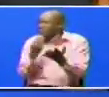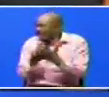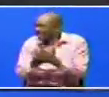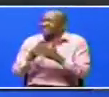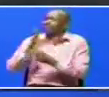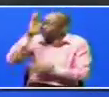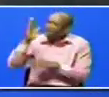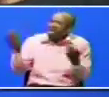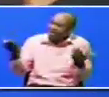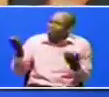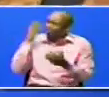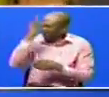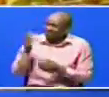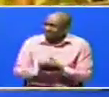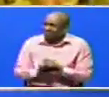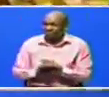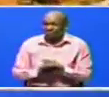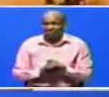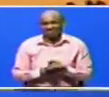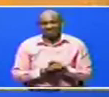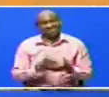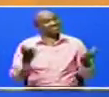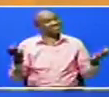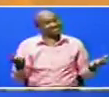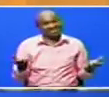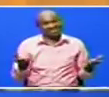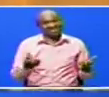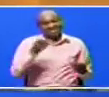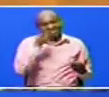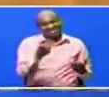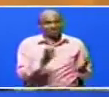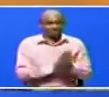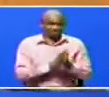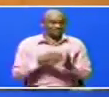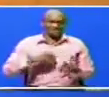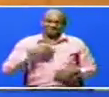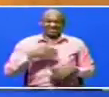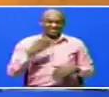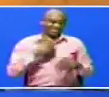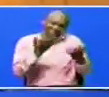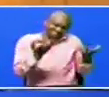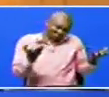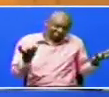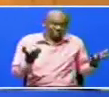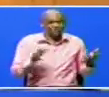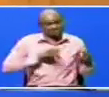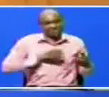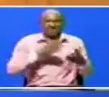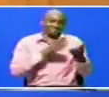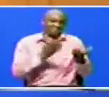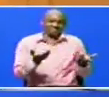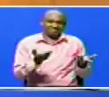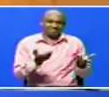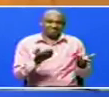he? No. I mean, it was a bit flattering, but what I say